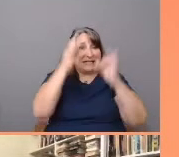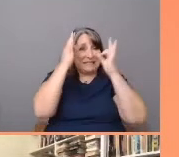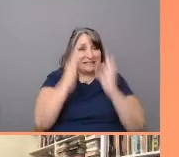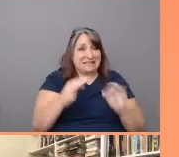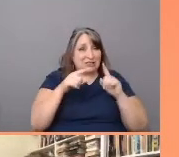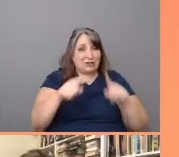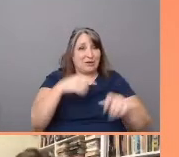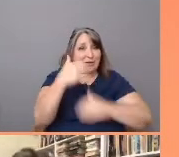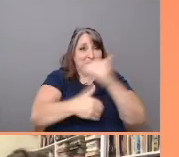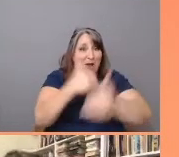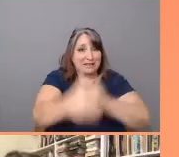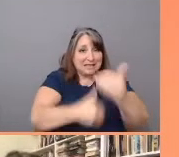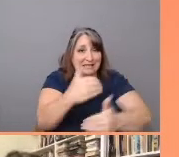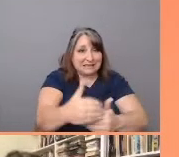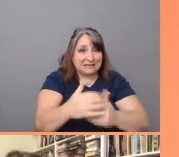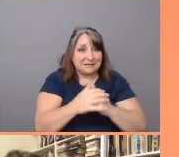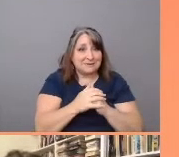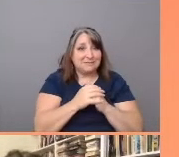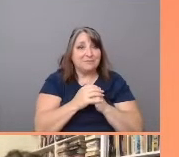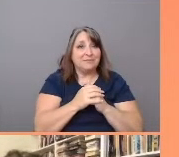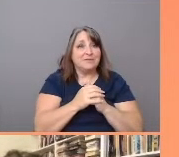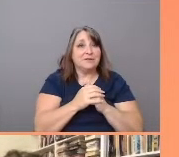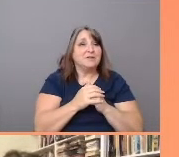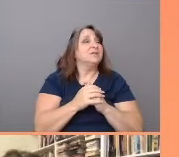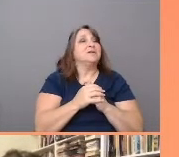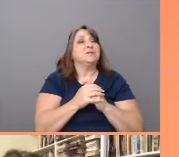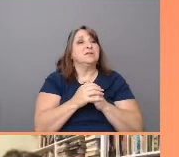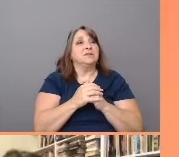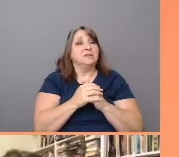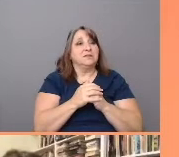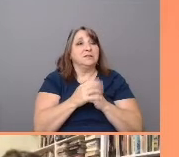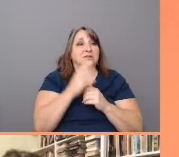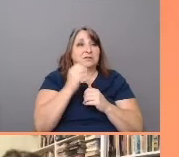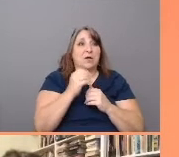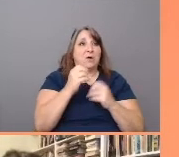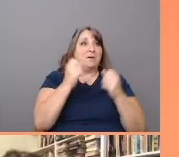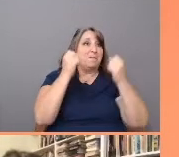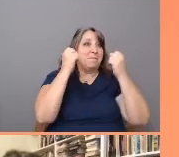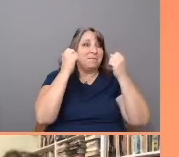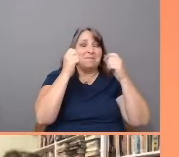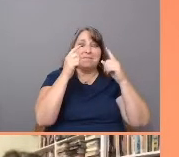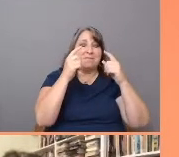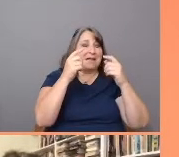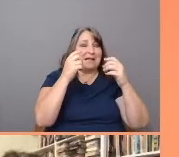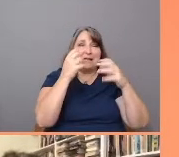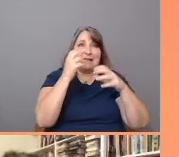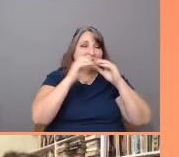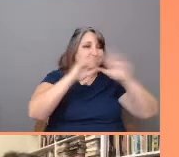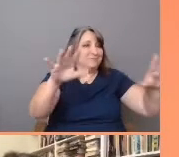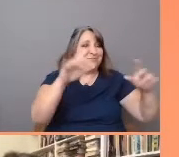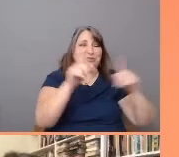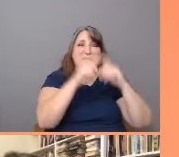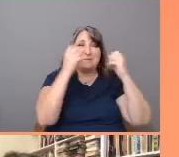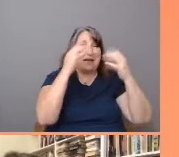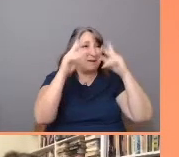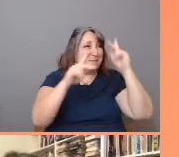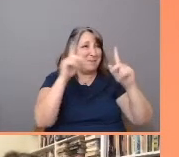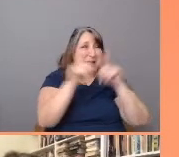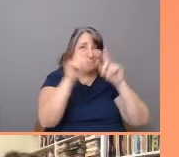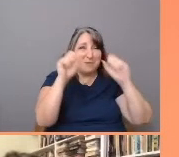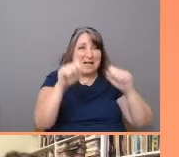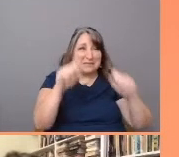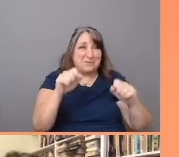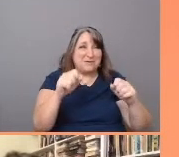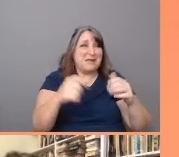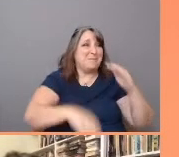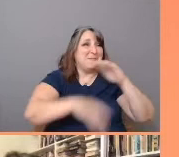it reaching as wide an audience as possible? So it's, eyeballs. Two is it maximum revenue generation? So it's